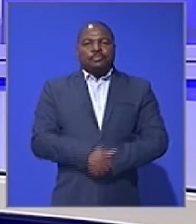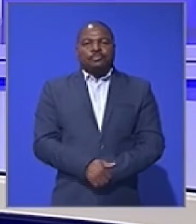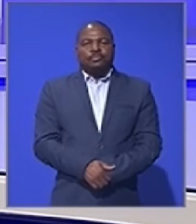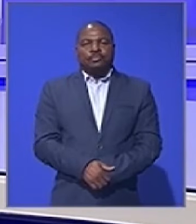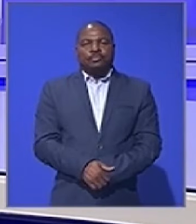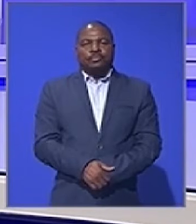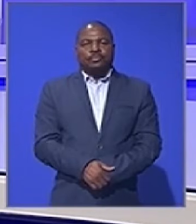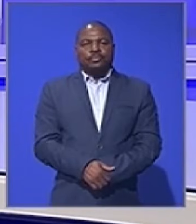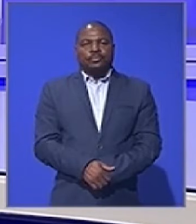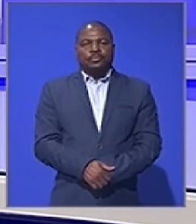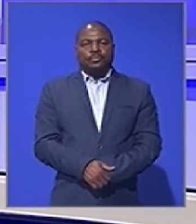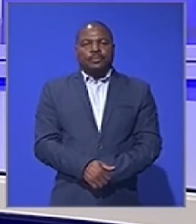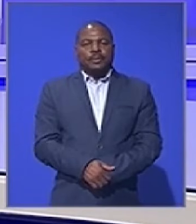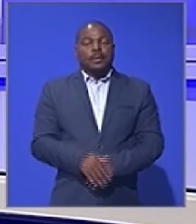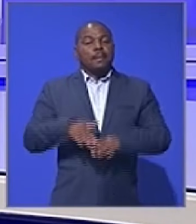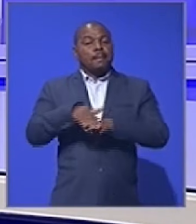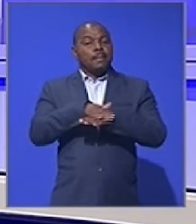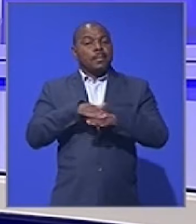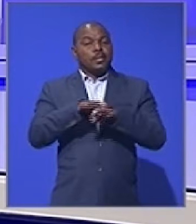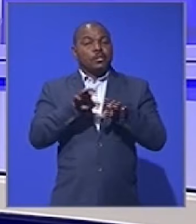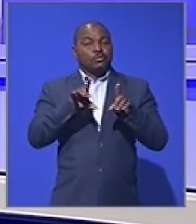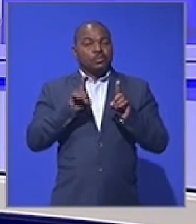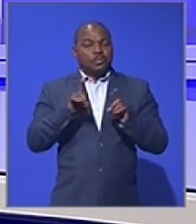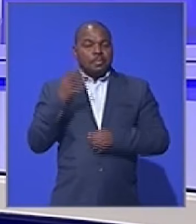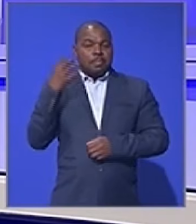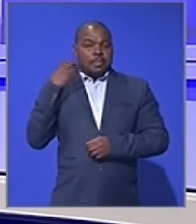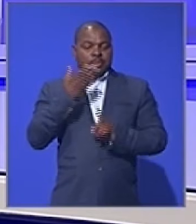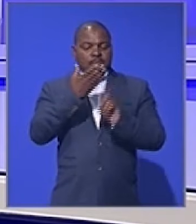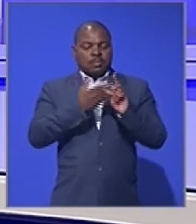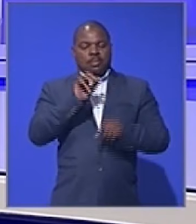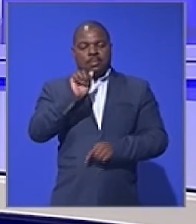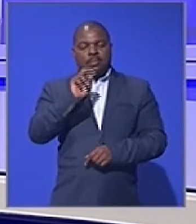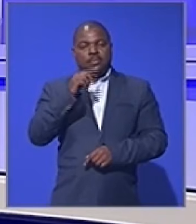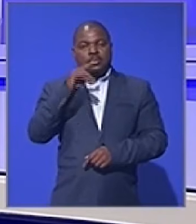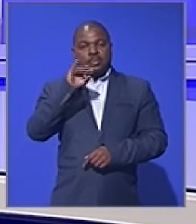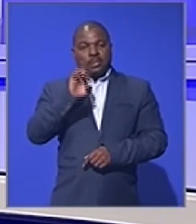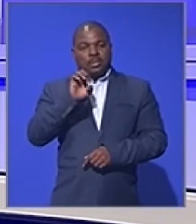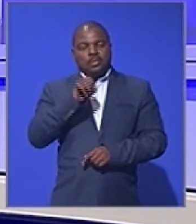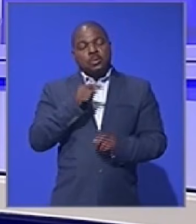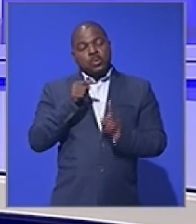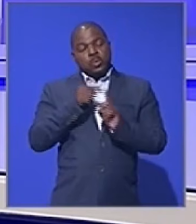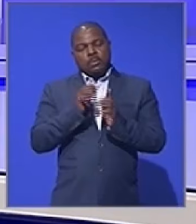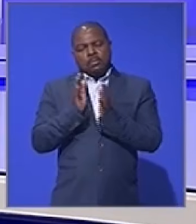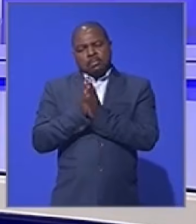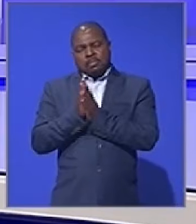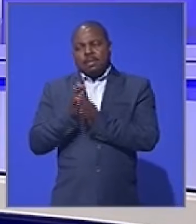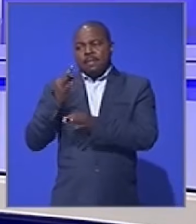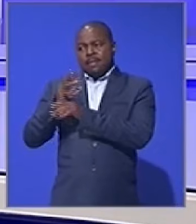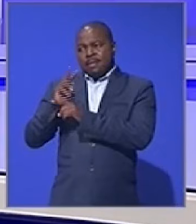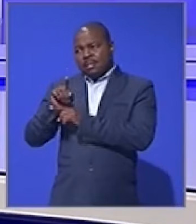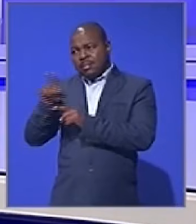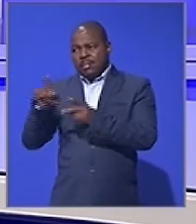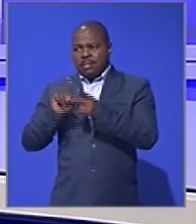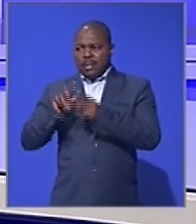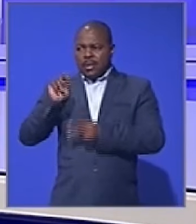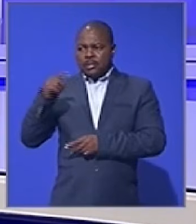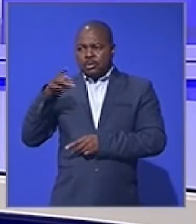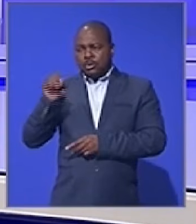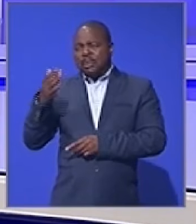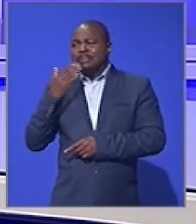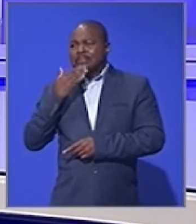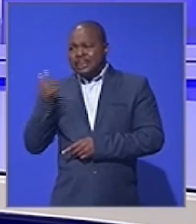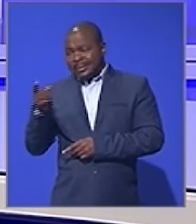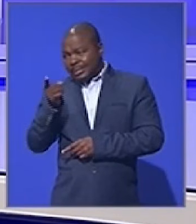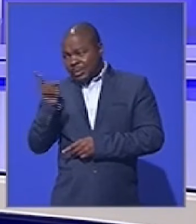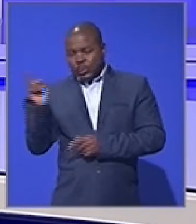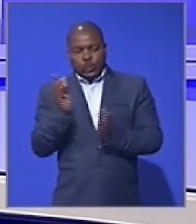Letlalo. Tona ya thuto ya motheo Angie Motshekga o ipileditše go batswadi le mekgatlo yeo e sego ya mmušo go